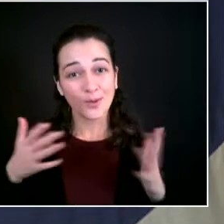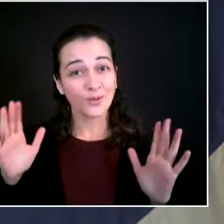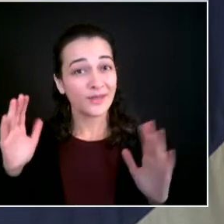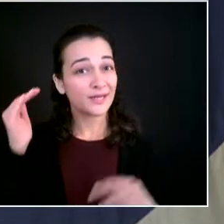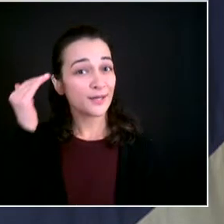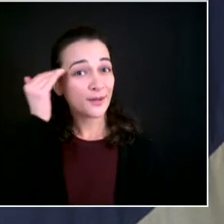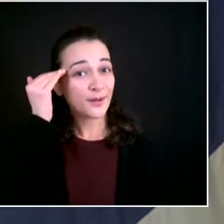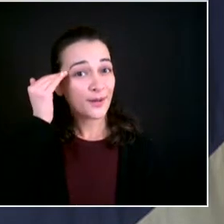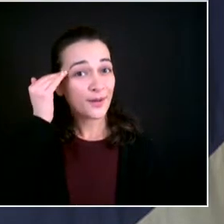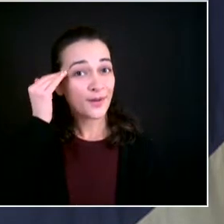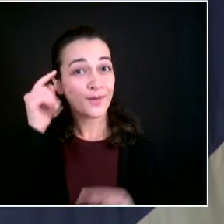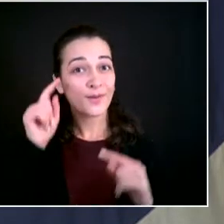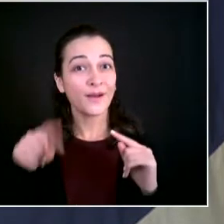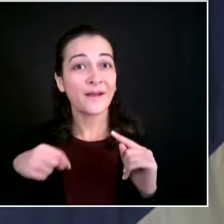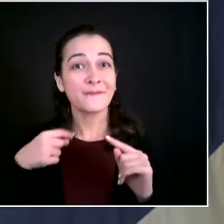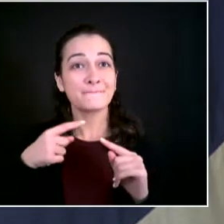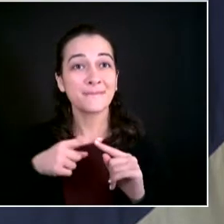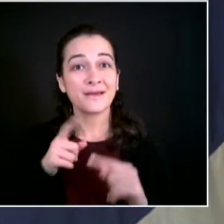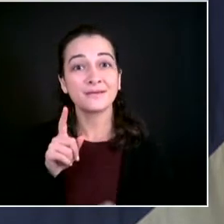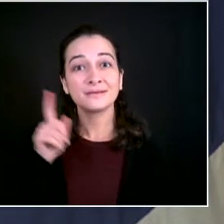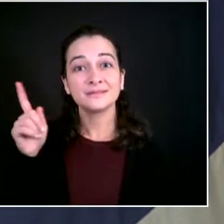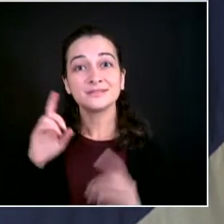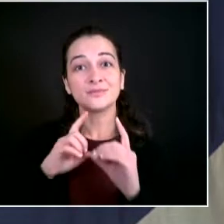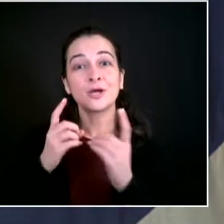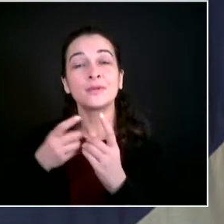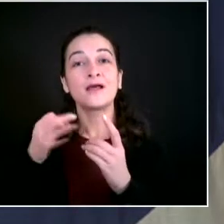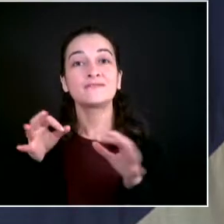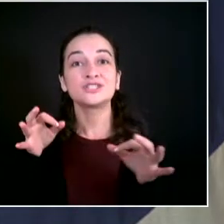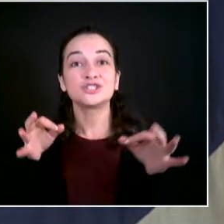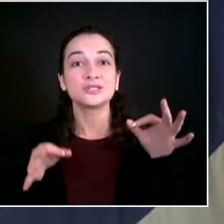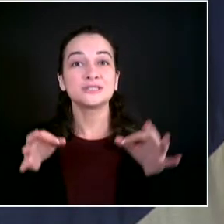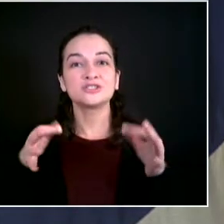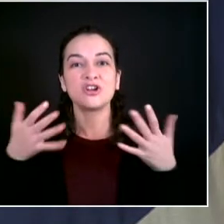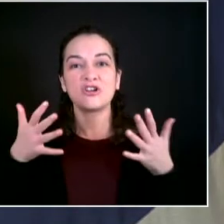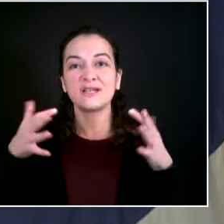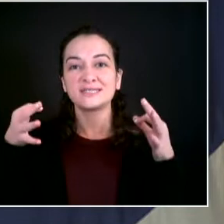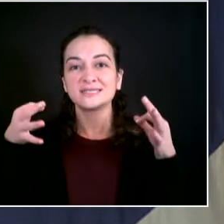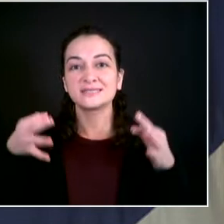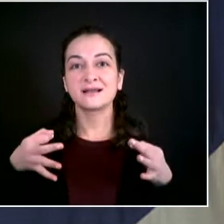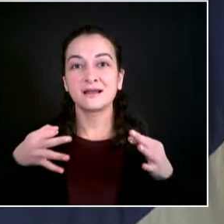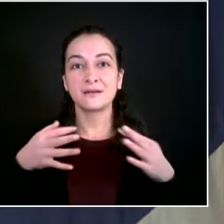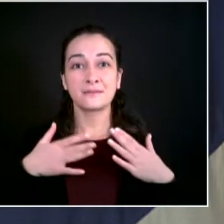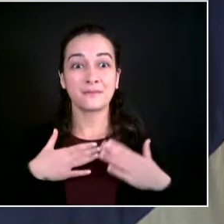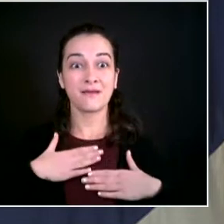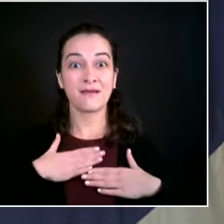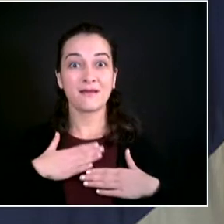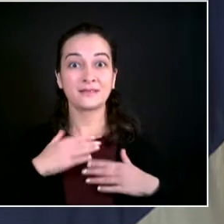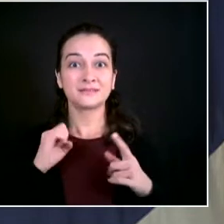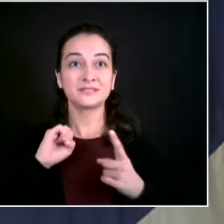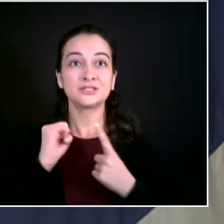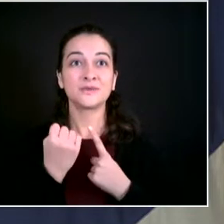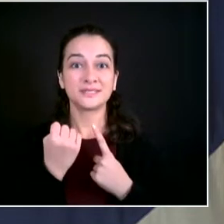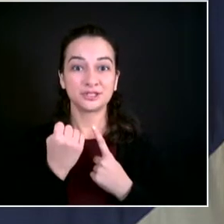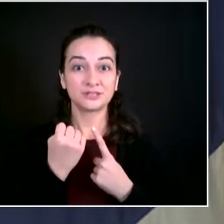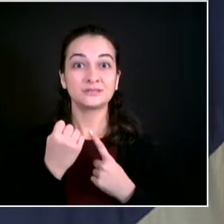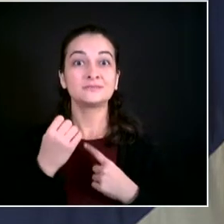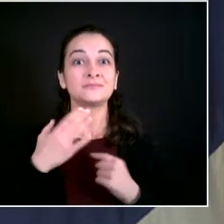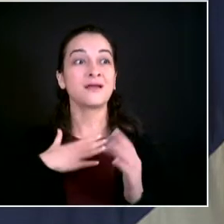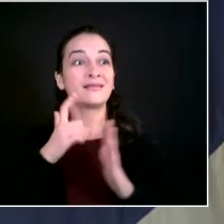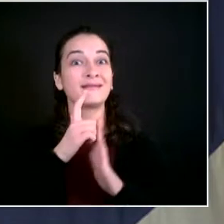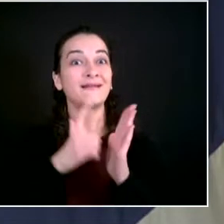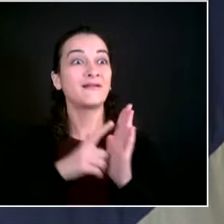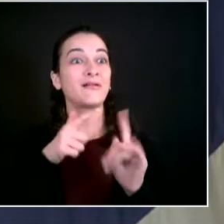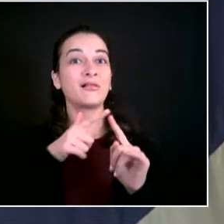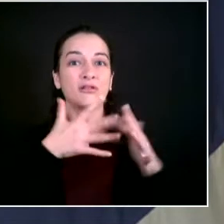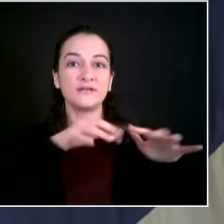that the case against me be dismissed, finally ending a months-long saga